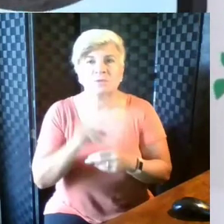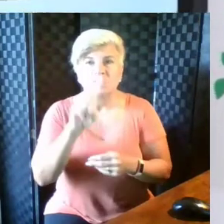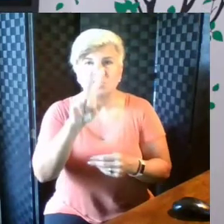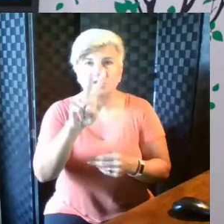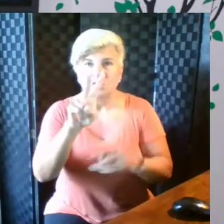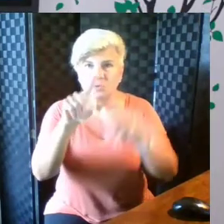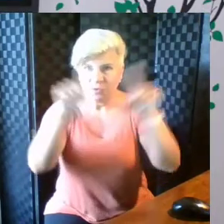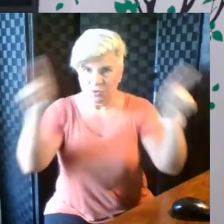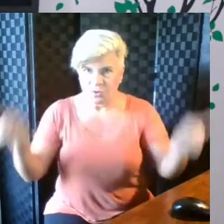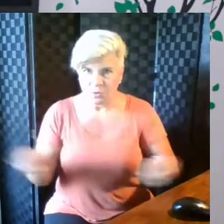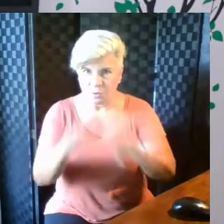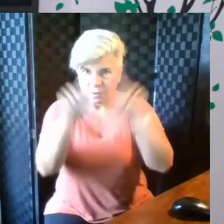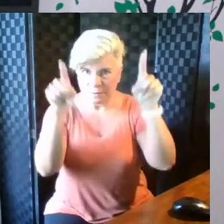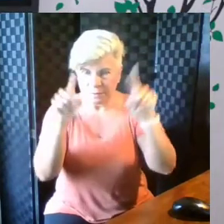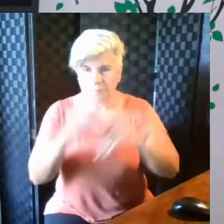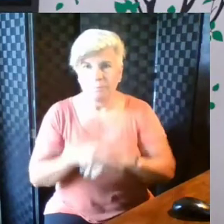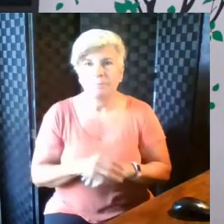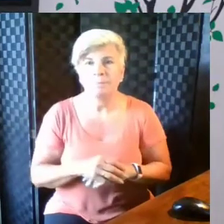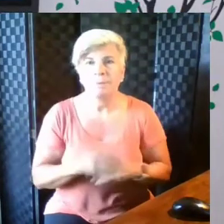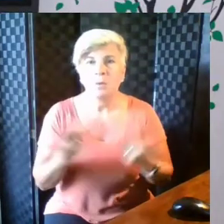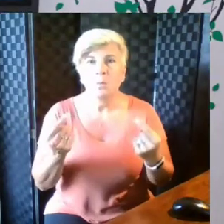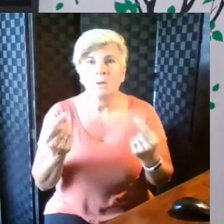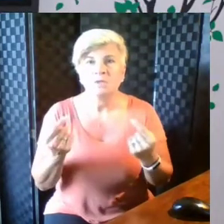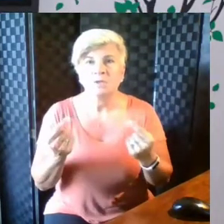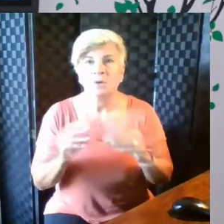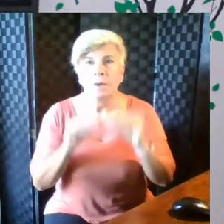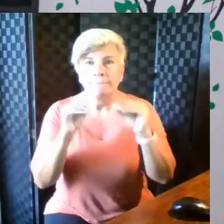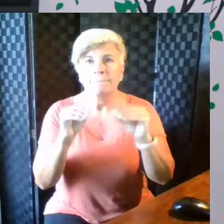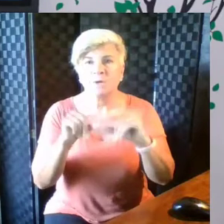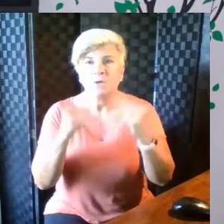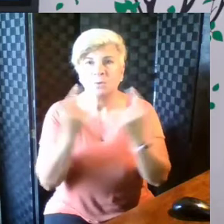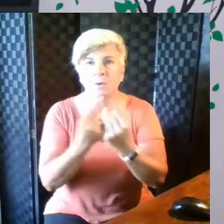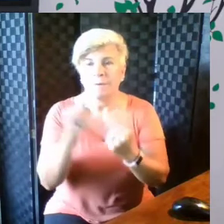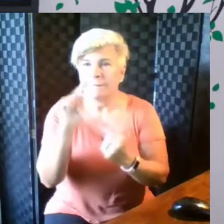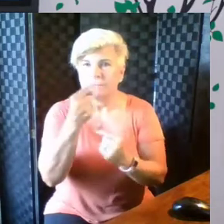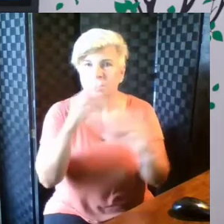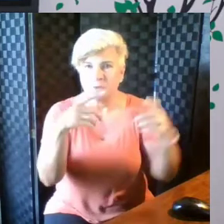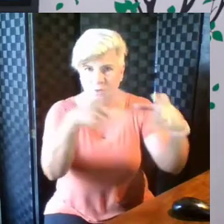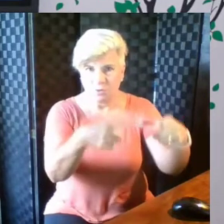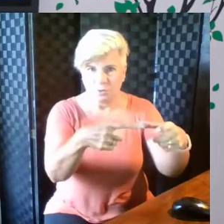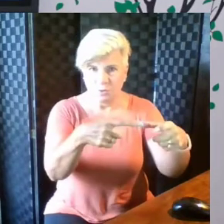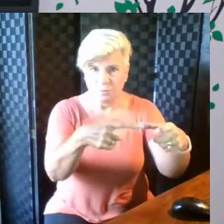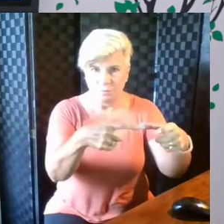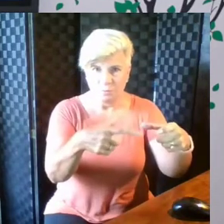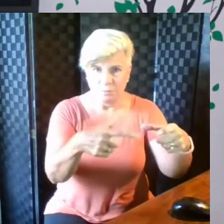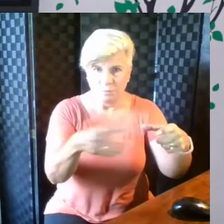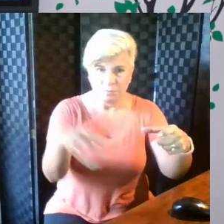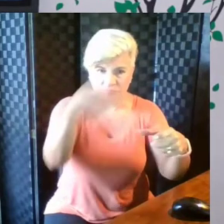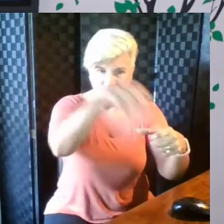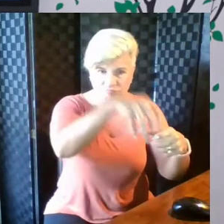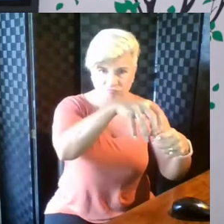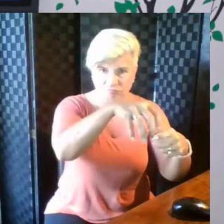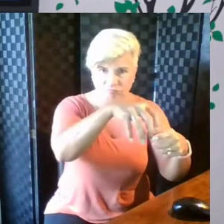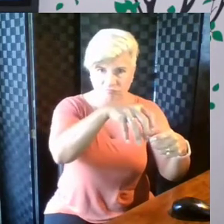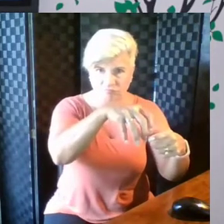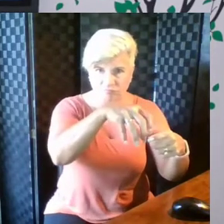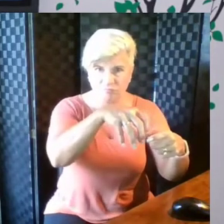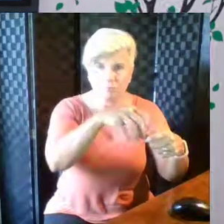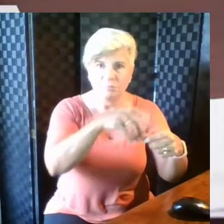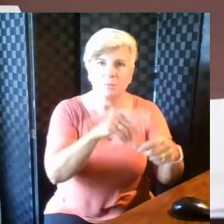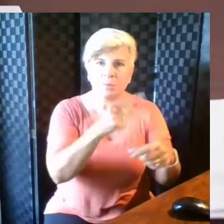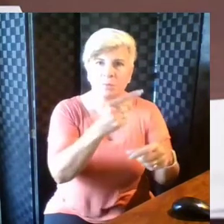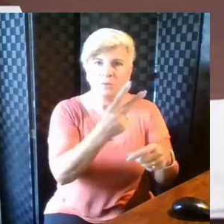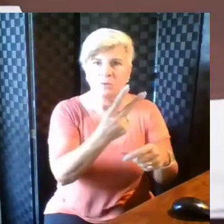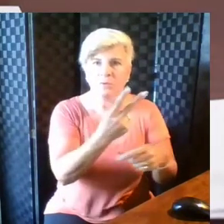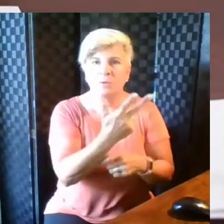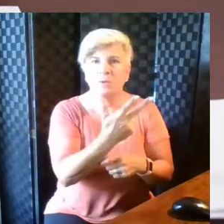circles, and what I want to do is put a group in the first circle like I did yesterday. And I'm going to put